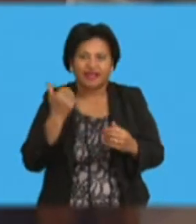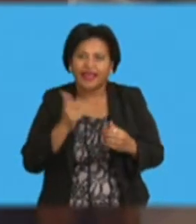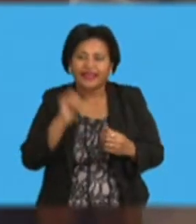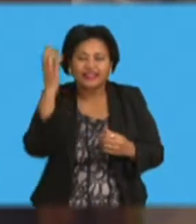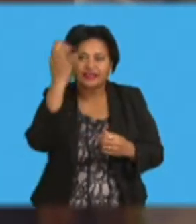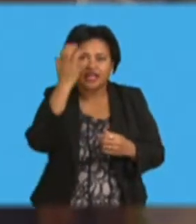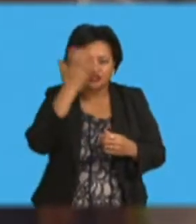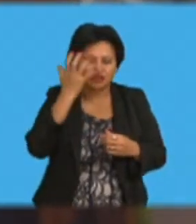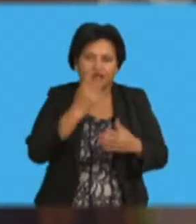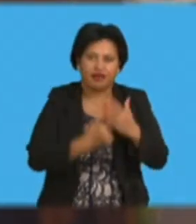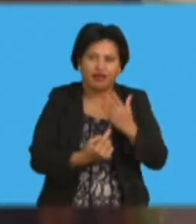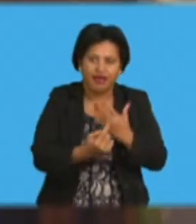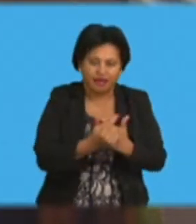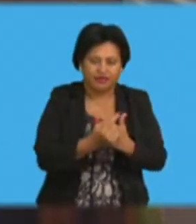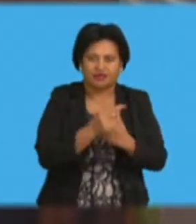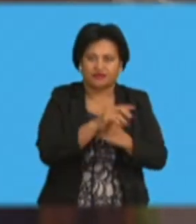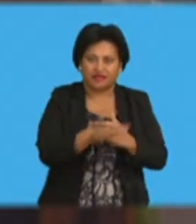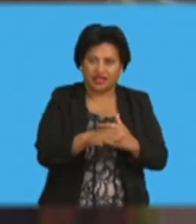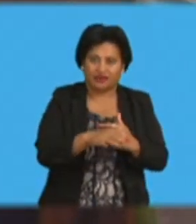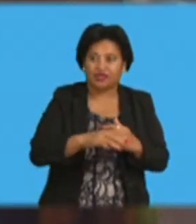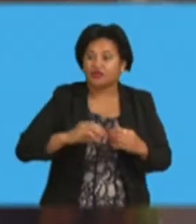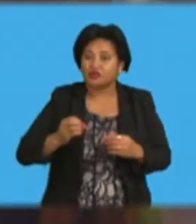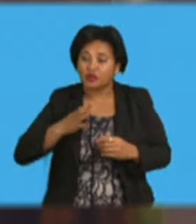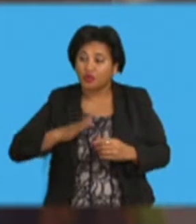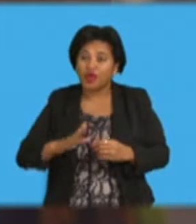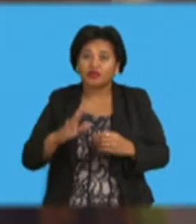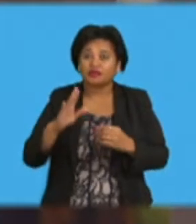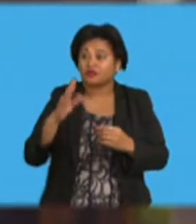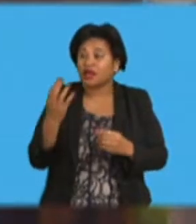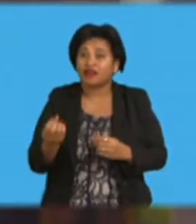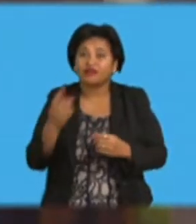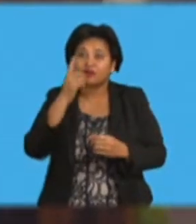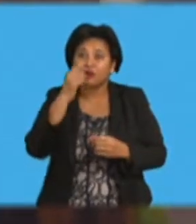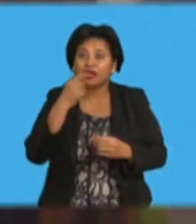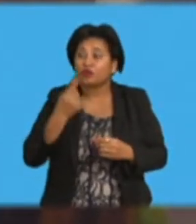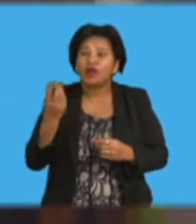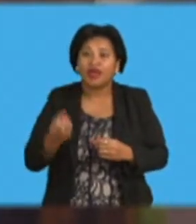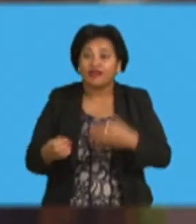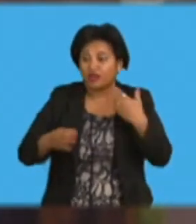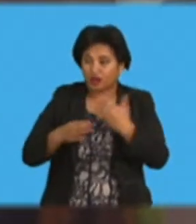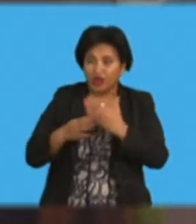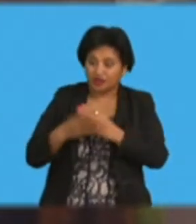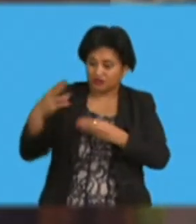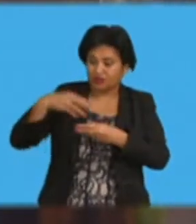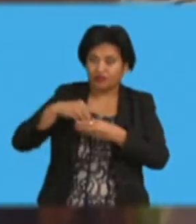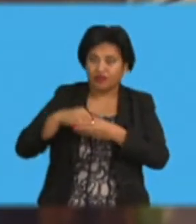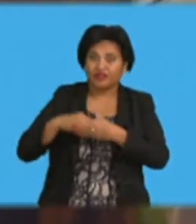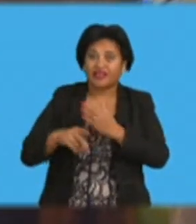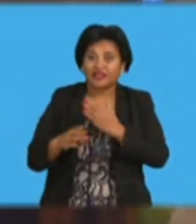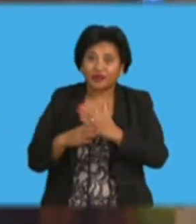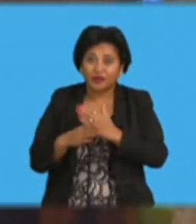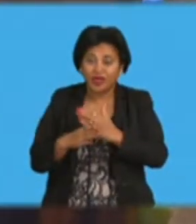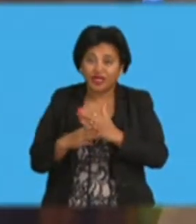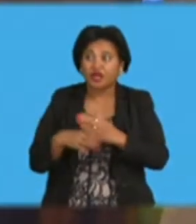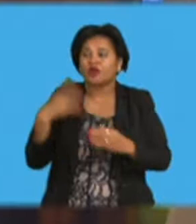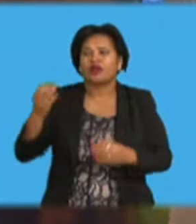that are engaged in occupations, that are coming to work in the first place, are healthy people, are healthy before they